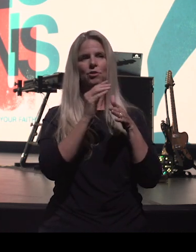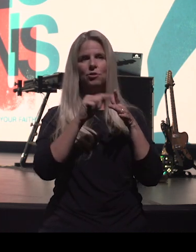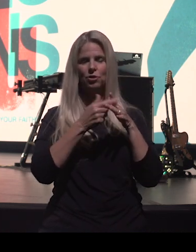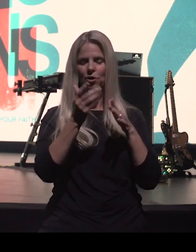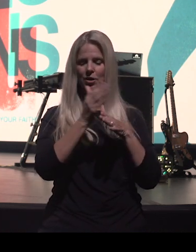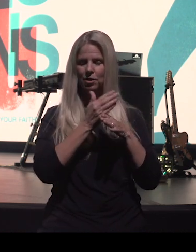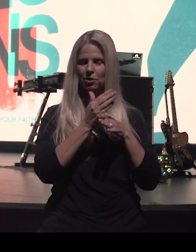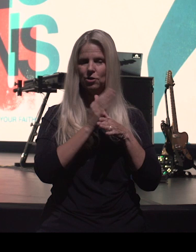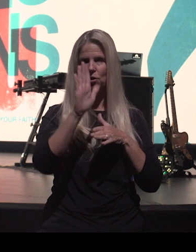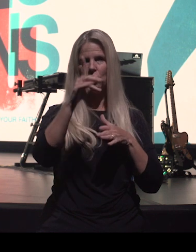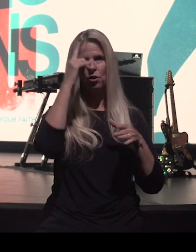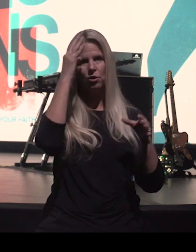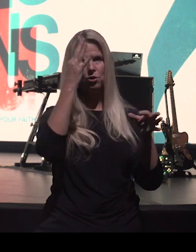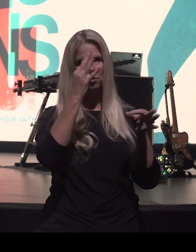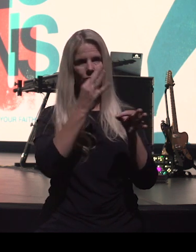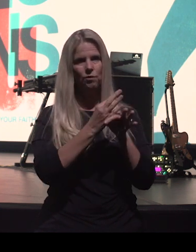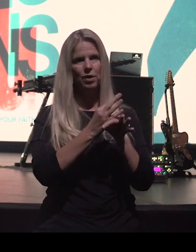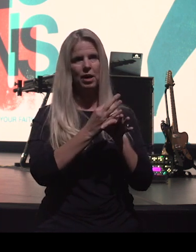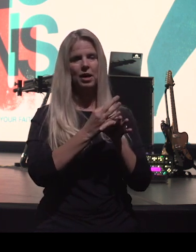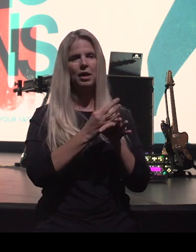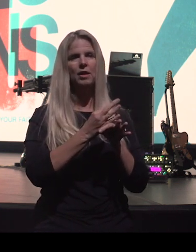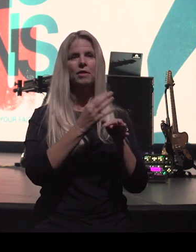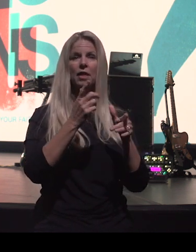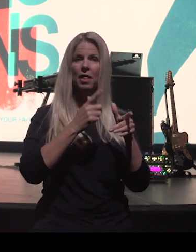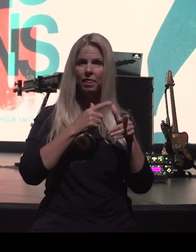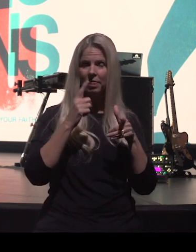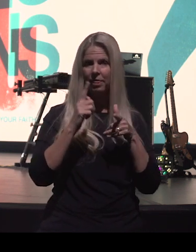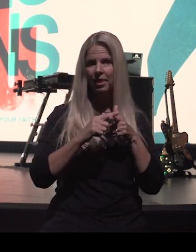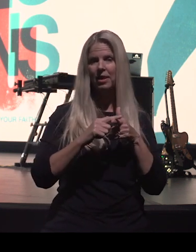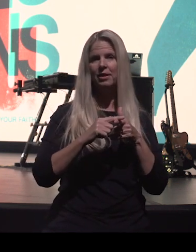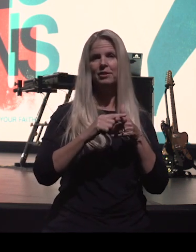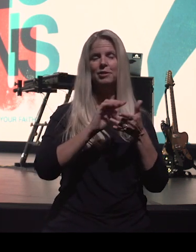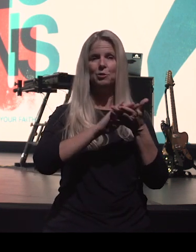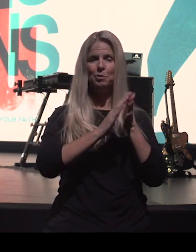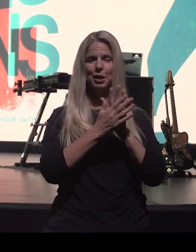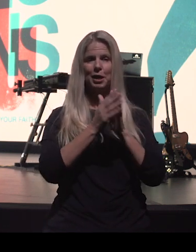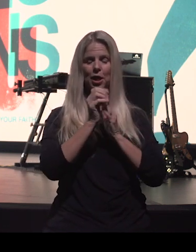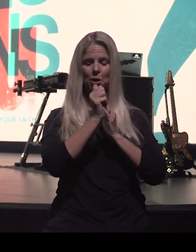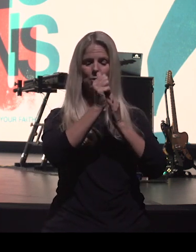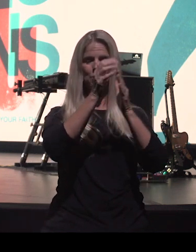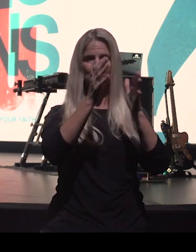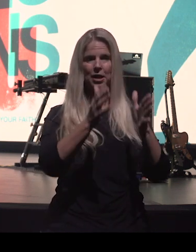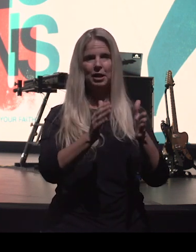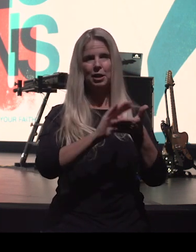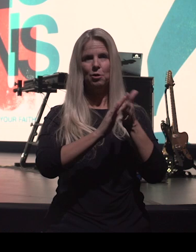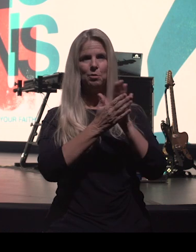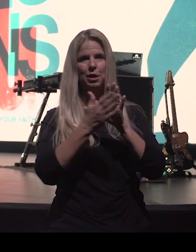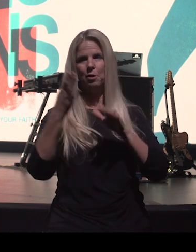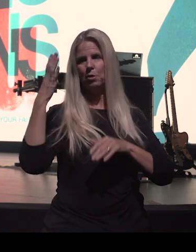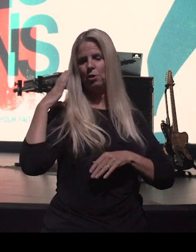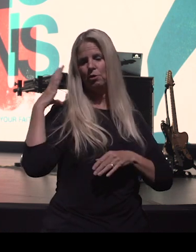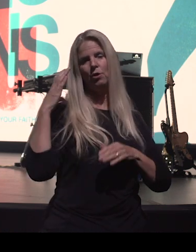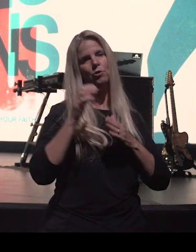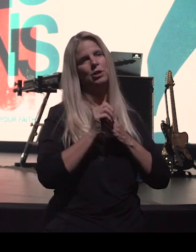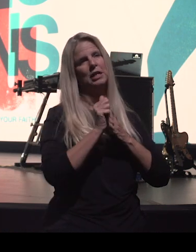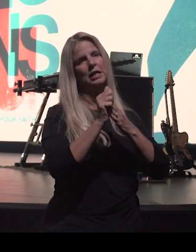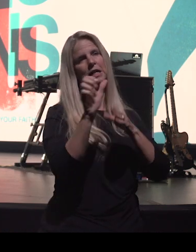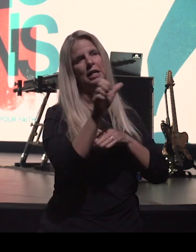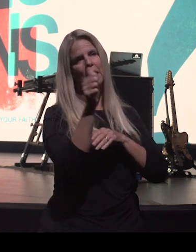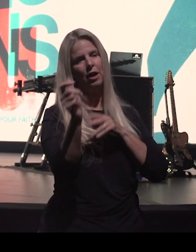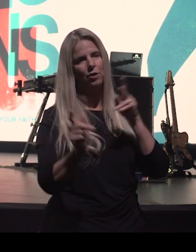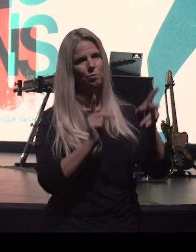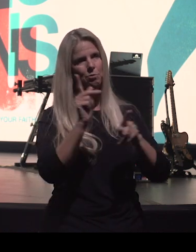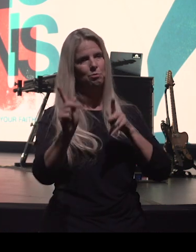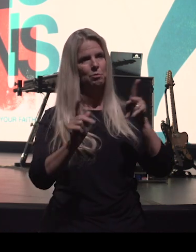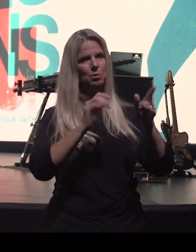others. And then you start coaching. You begin to be a leader. You lead others along their journey. Listen, this isn't linear